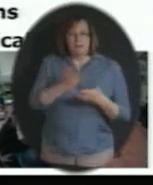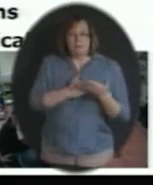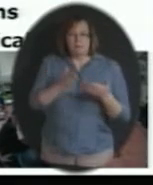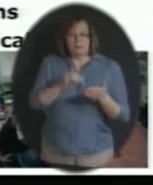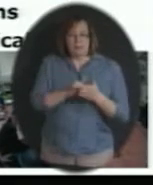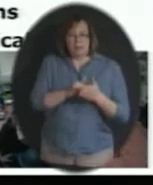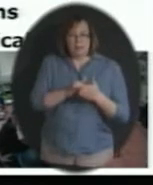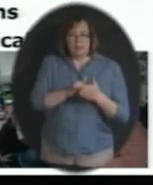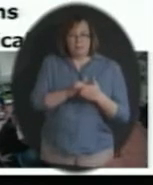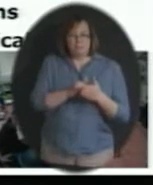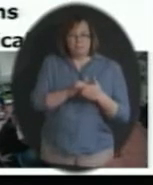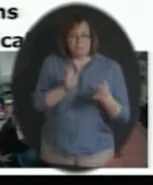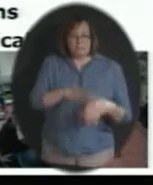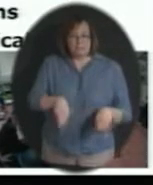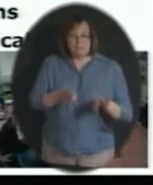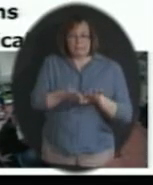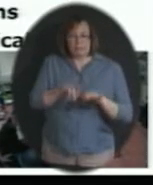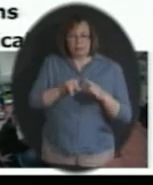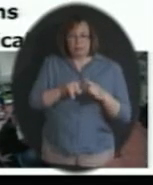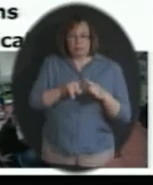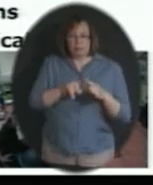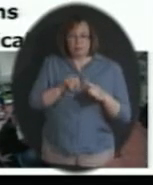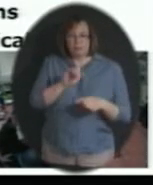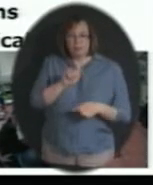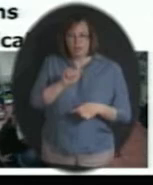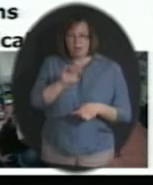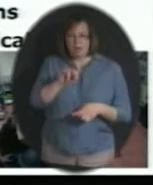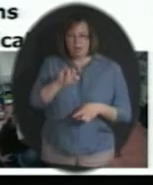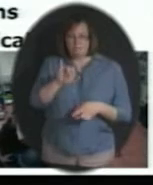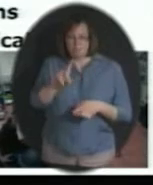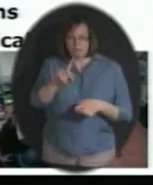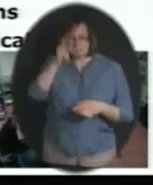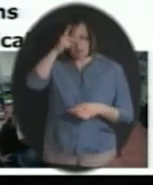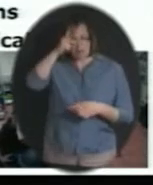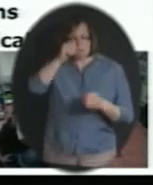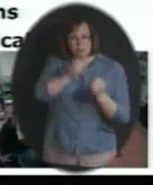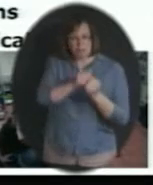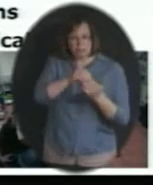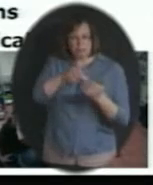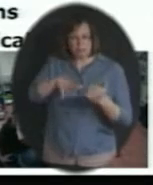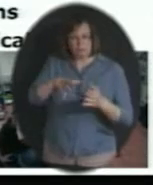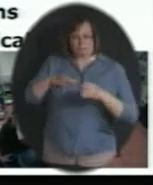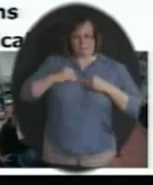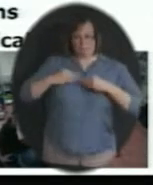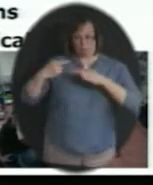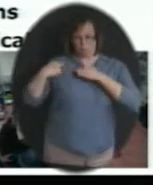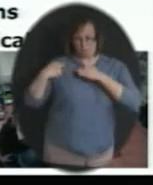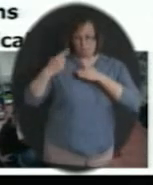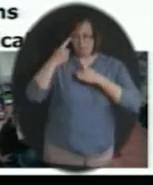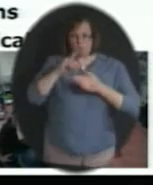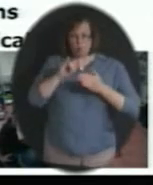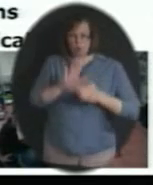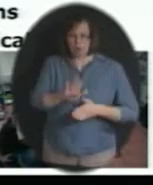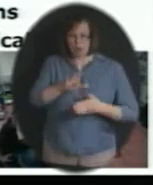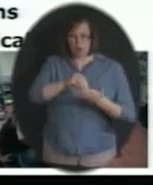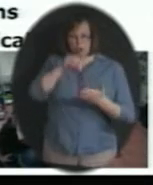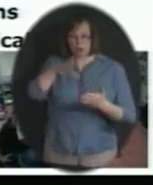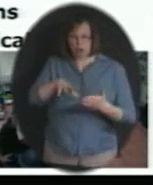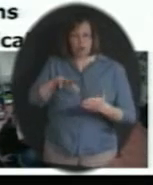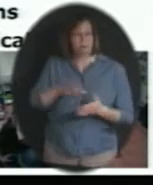something that just is key to the whole Avid philosophy in terms of, again, a student taking responsibility for their learning.